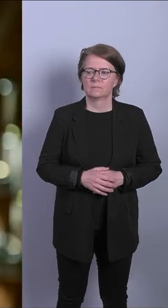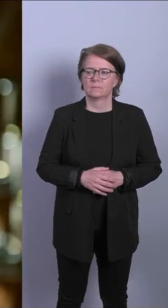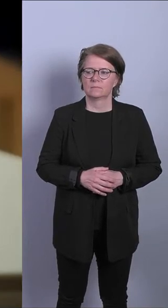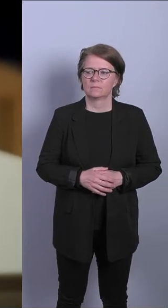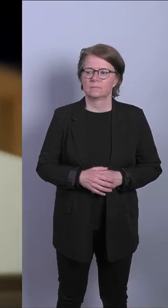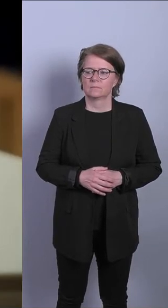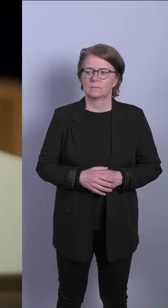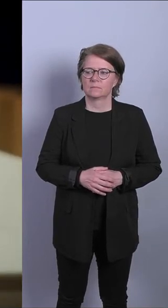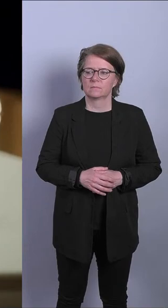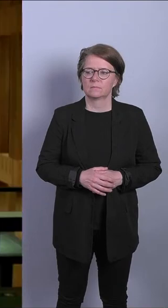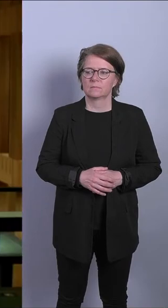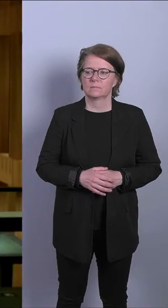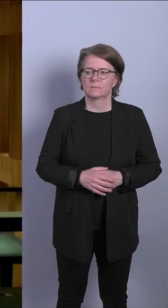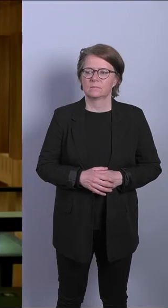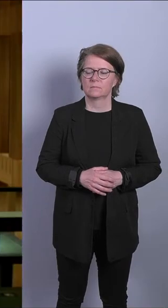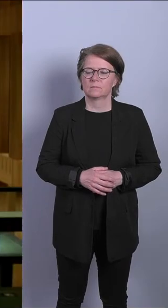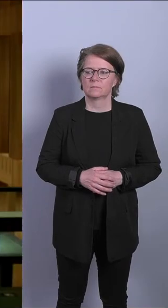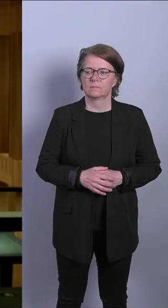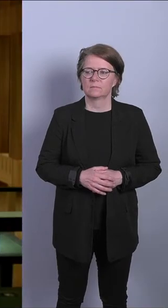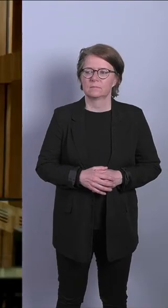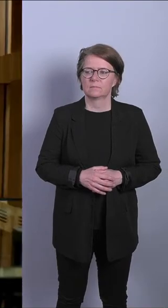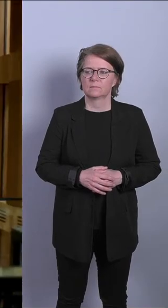We are art.